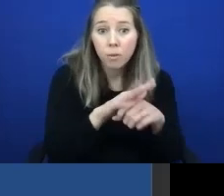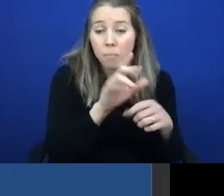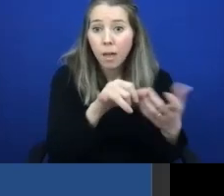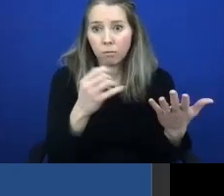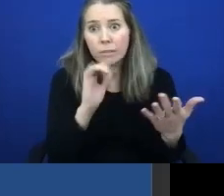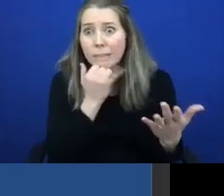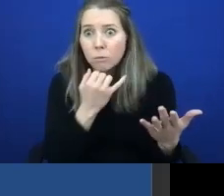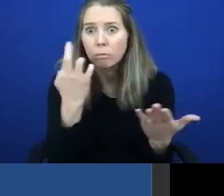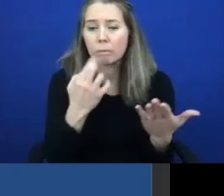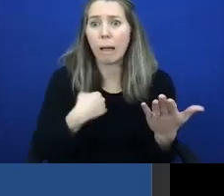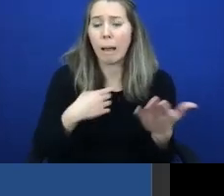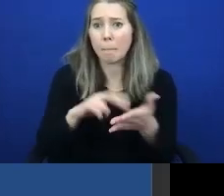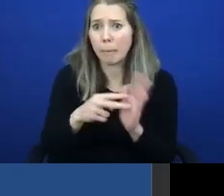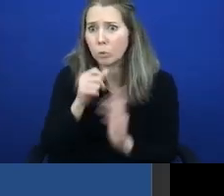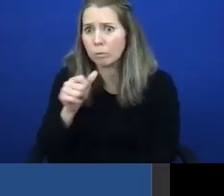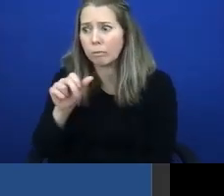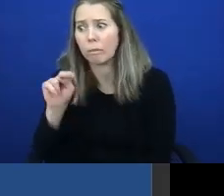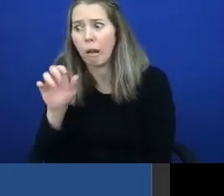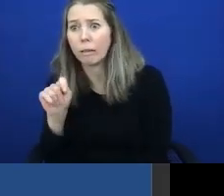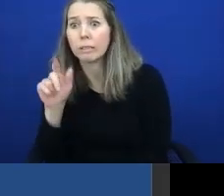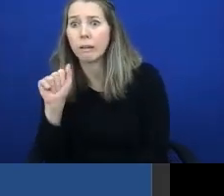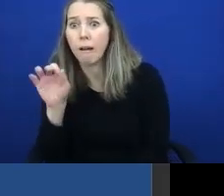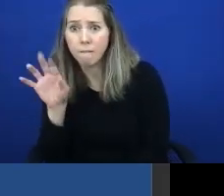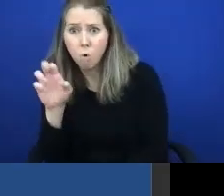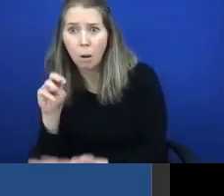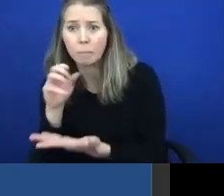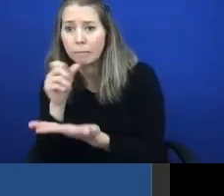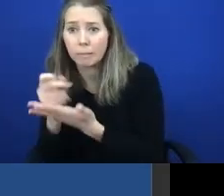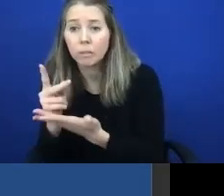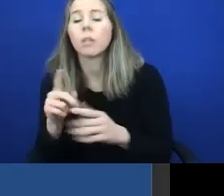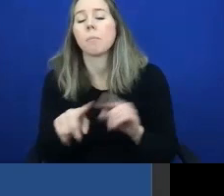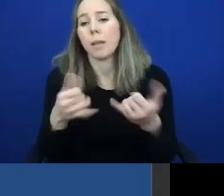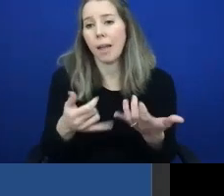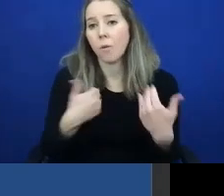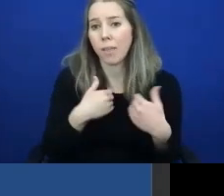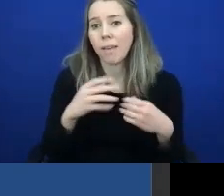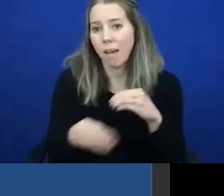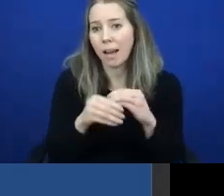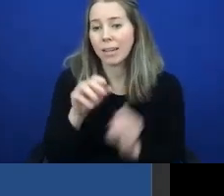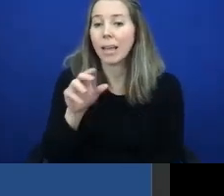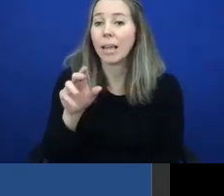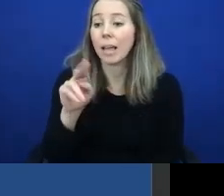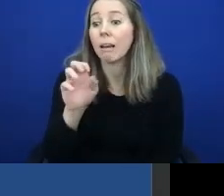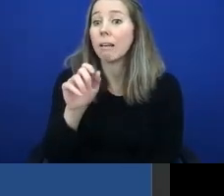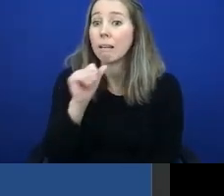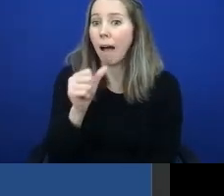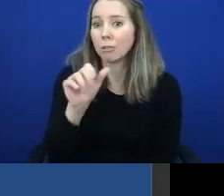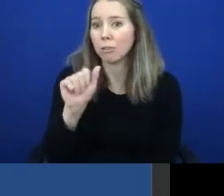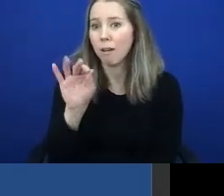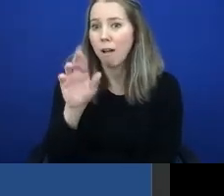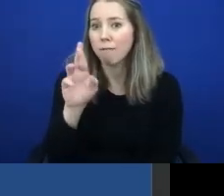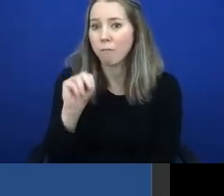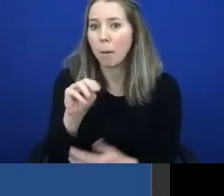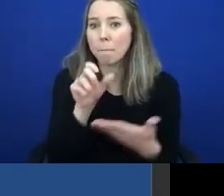because I meant to not affirm, but now they just put in a not affirm button. And